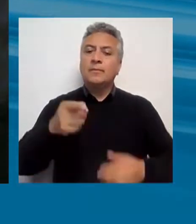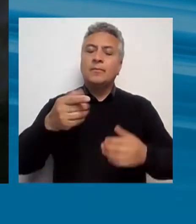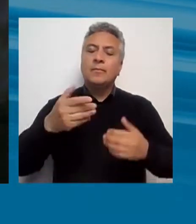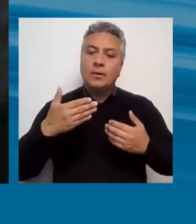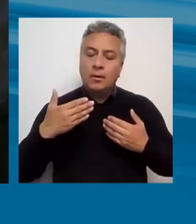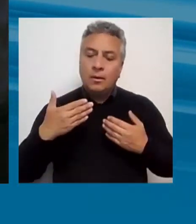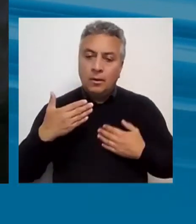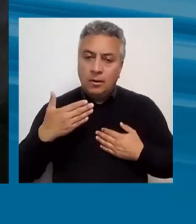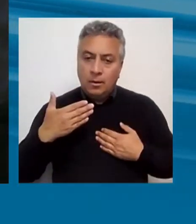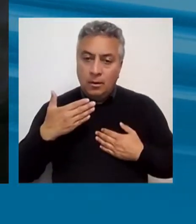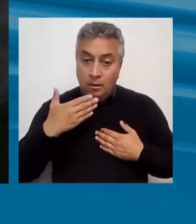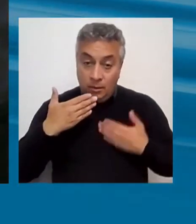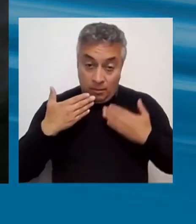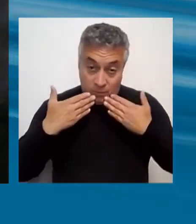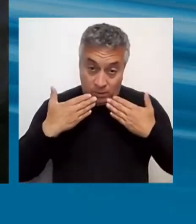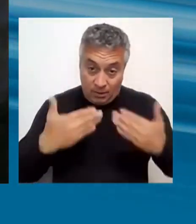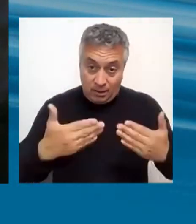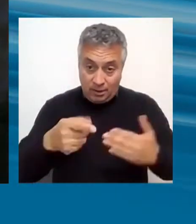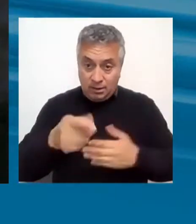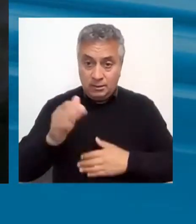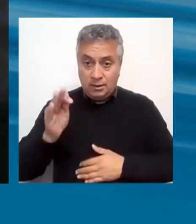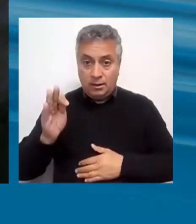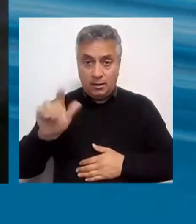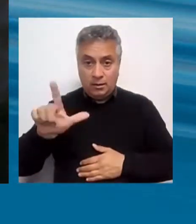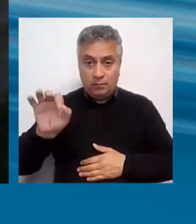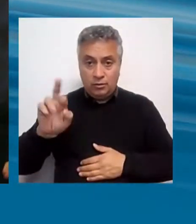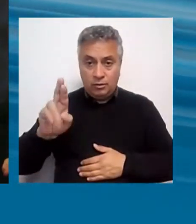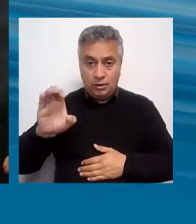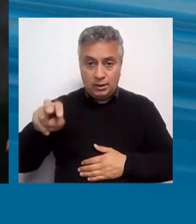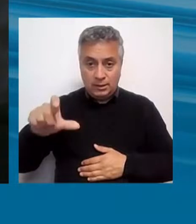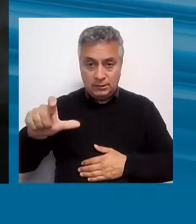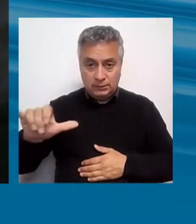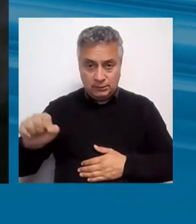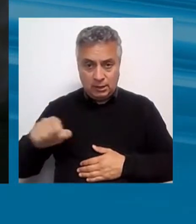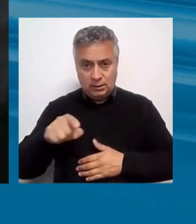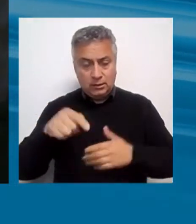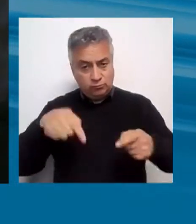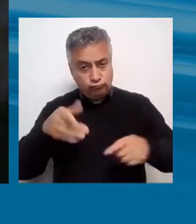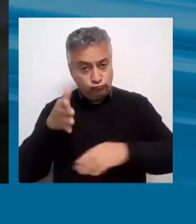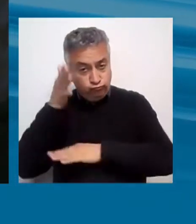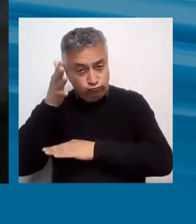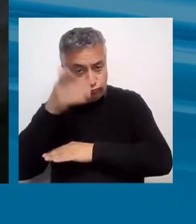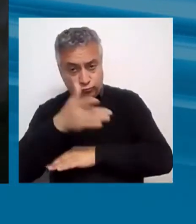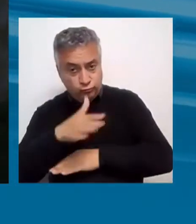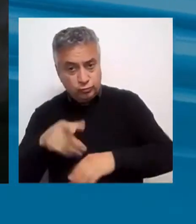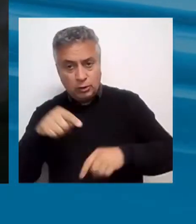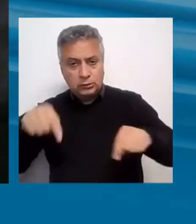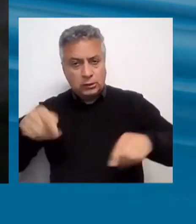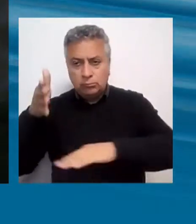This brings us to the end of the presentations by the panel members.